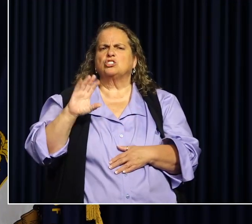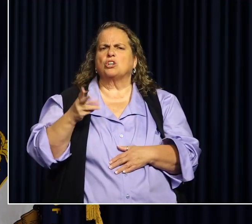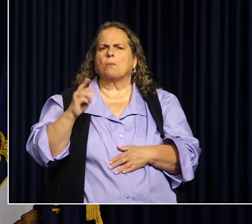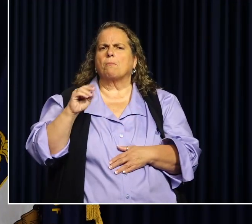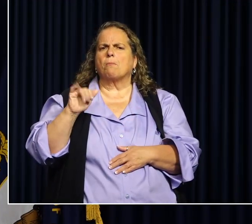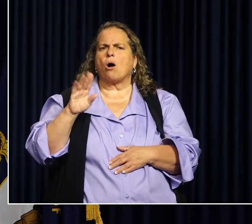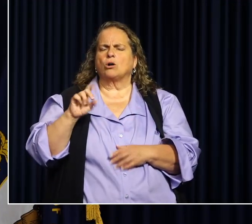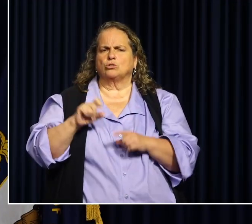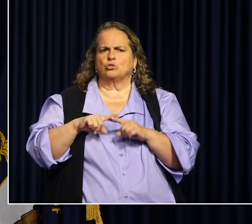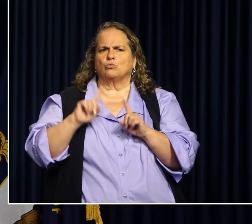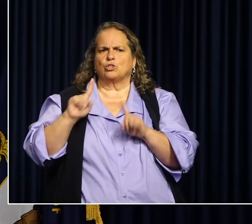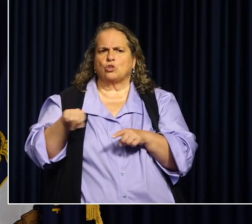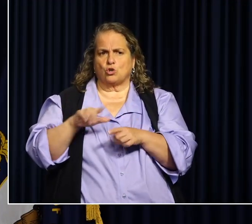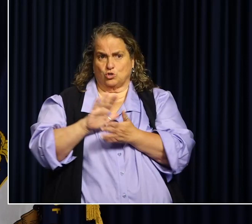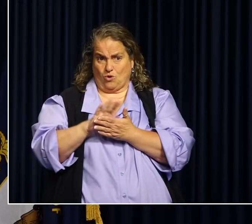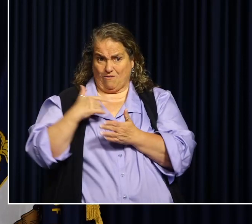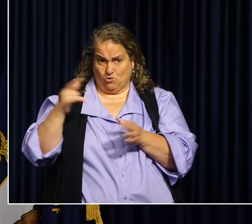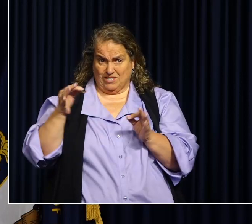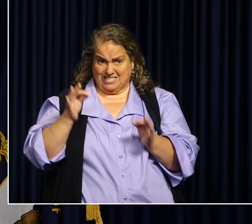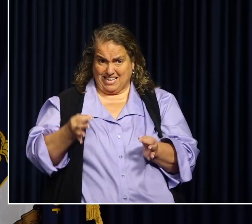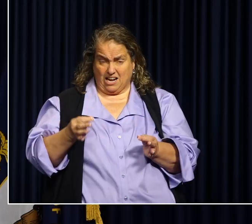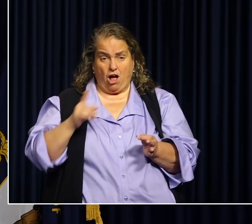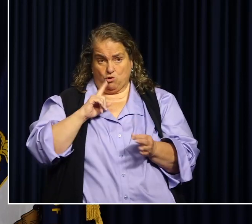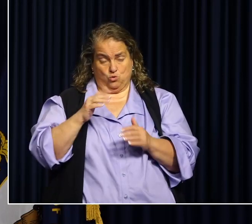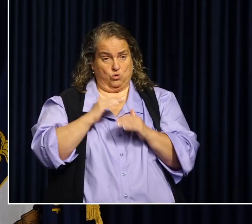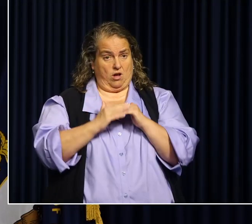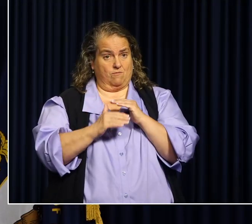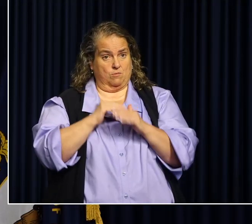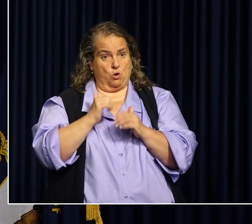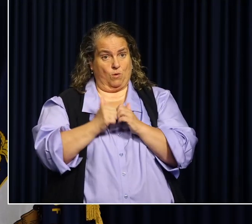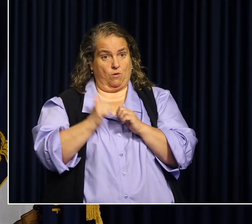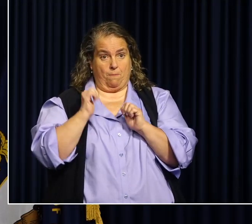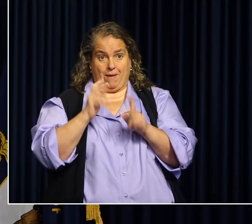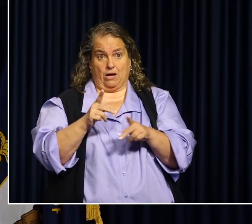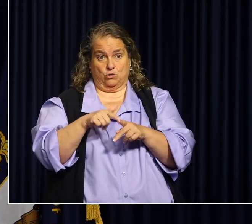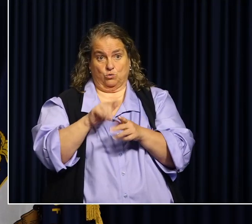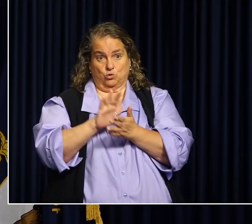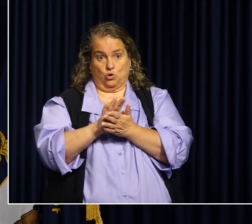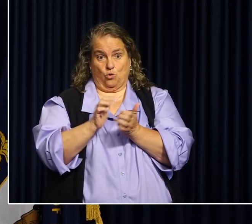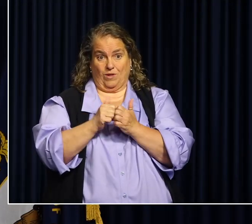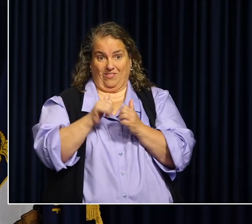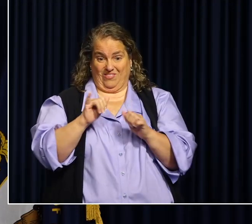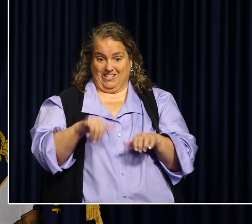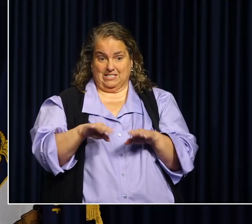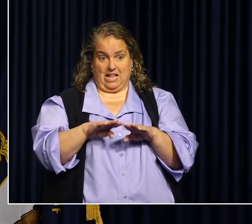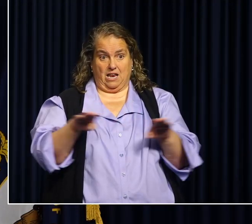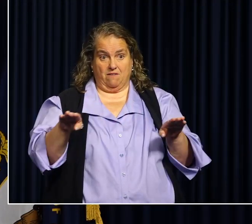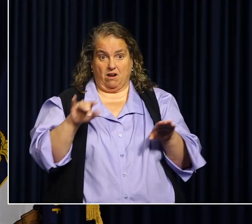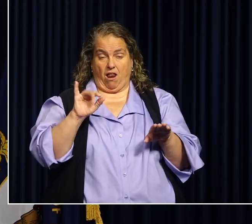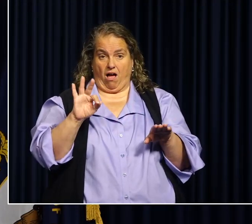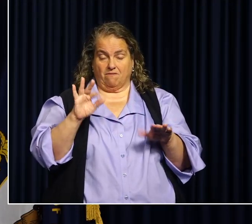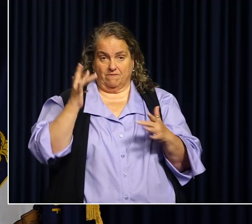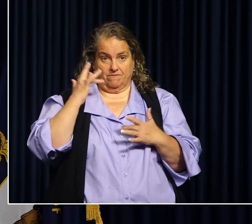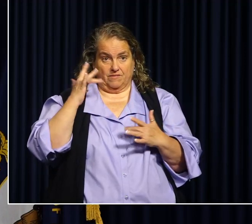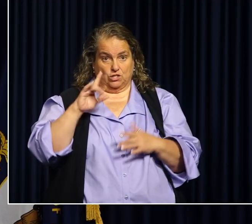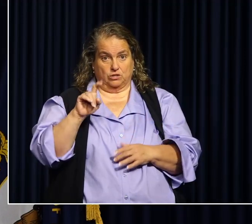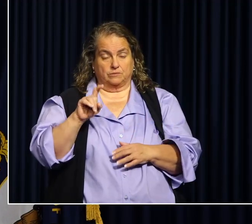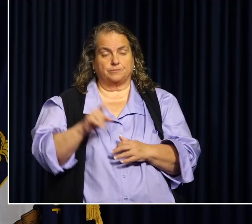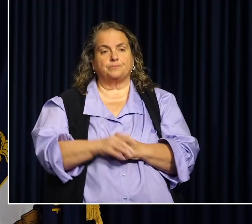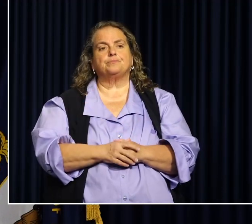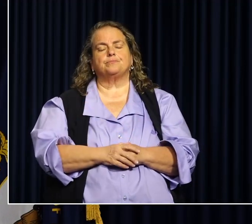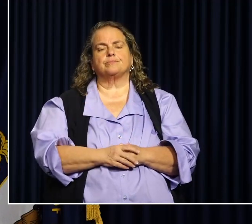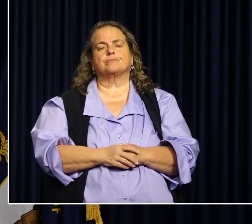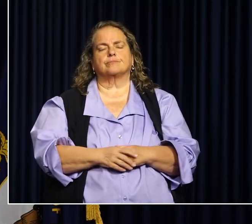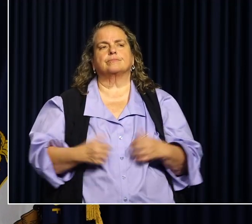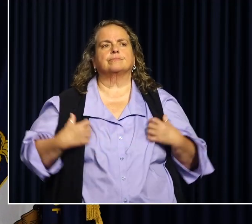school? Have you decided, are you comfortable, for example, going back to school with this level of infection? The question